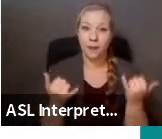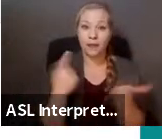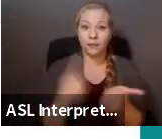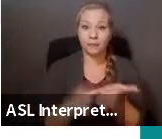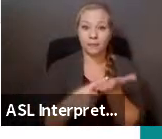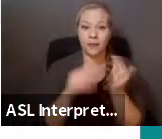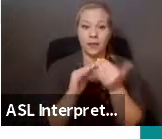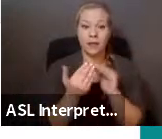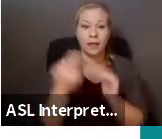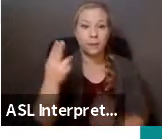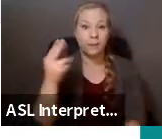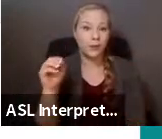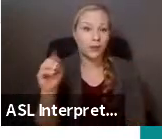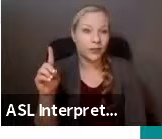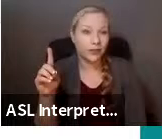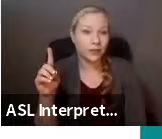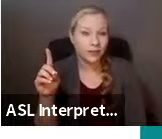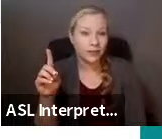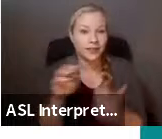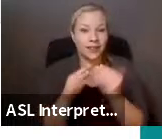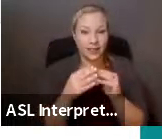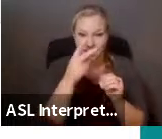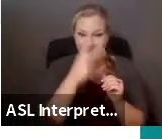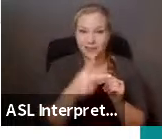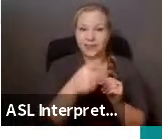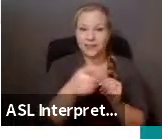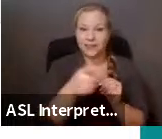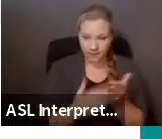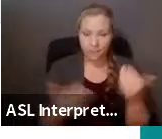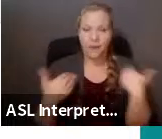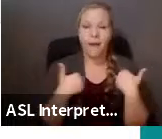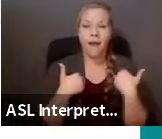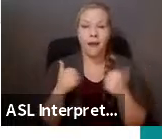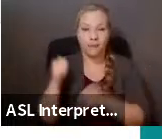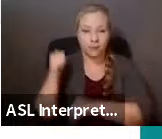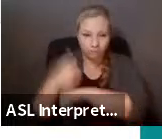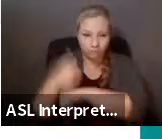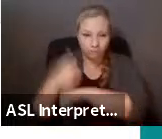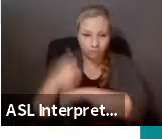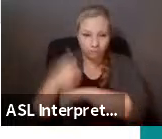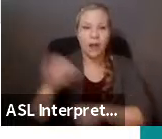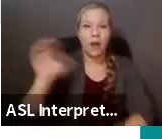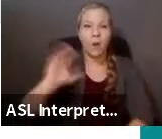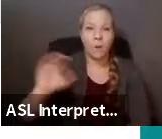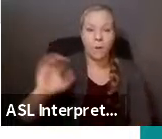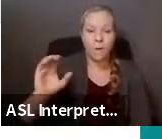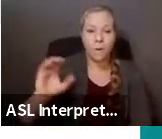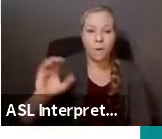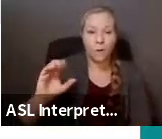some of the facilities we've got on the ground there. As you can see, Columbia Street is